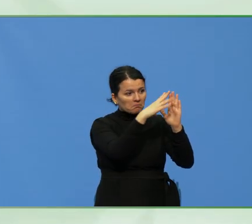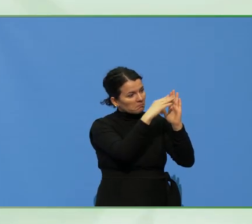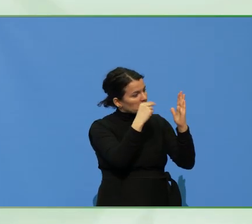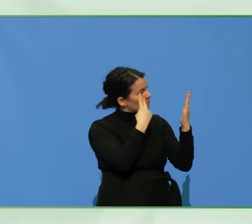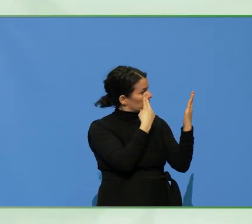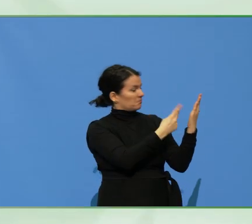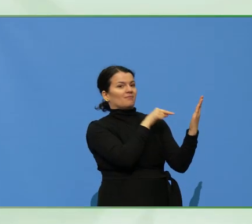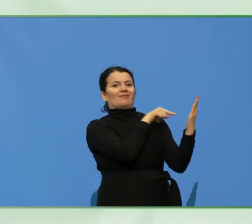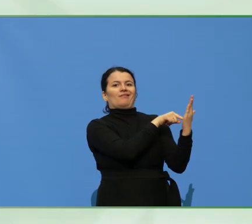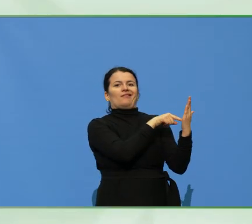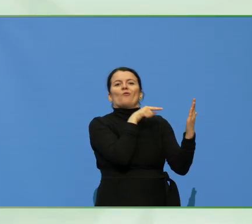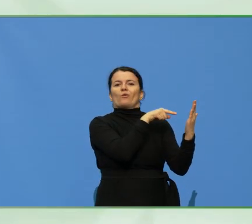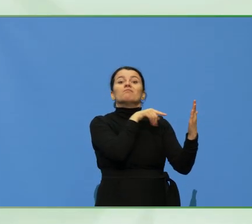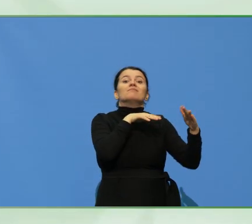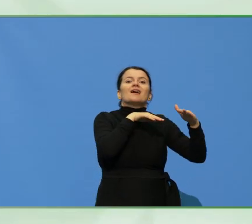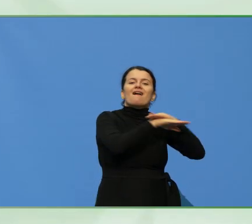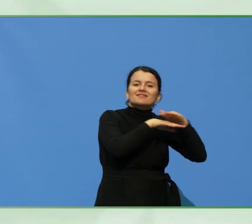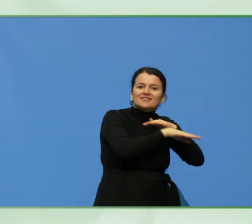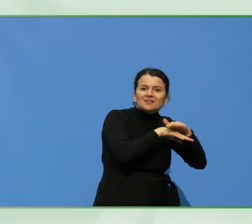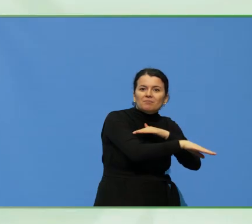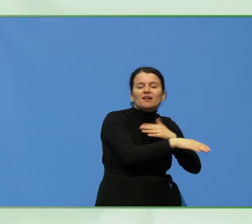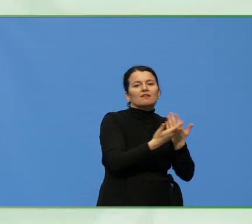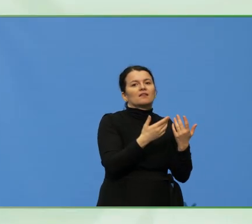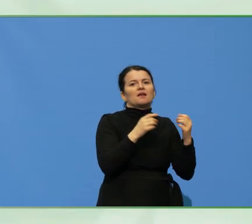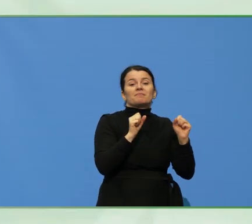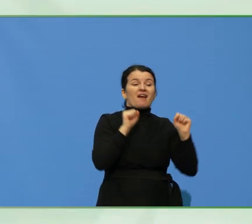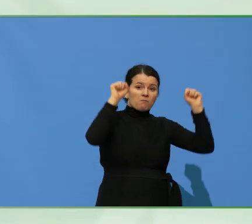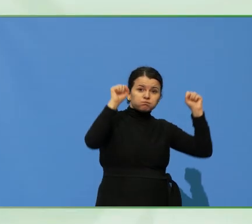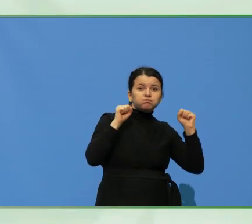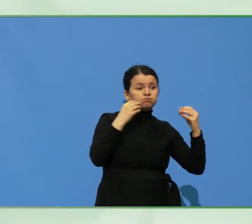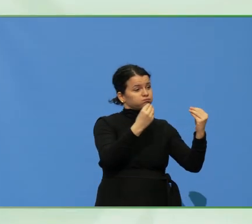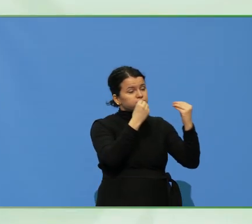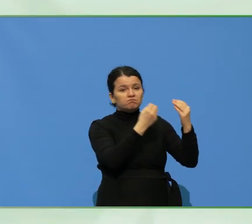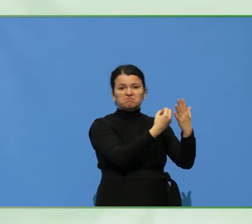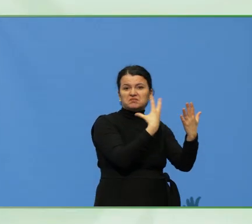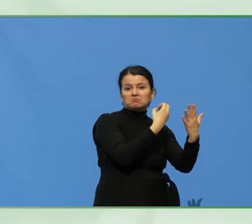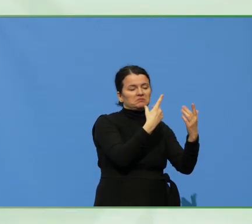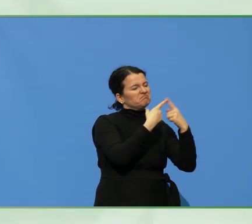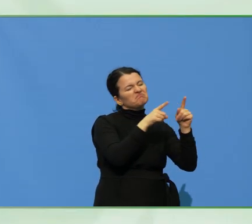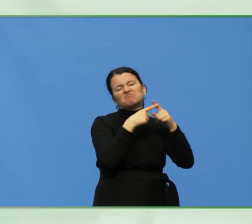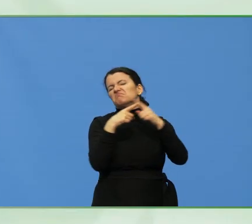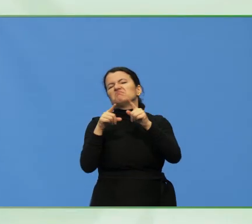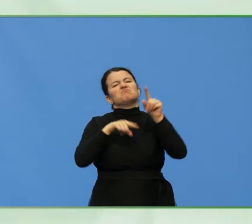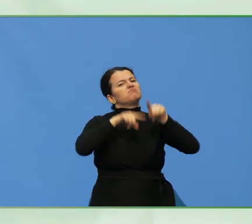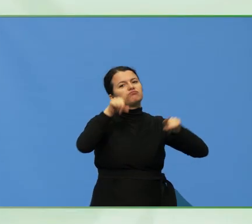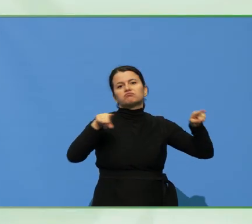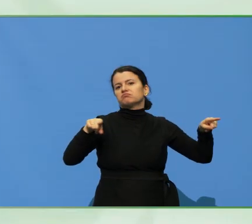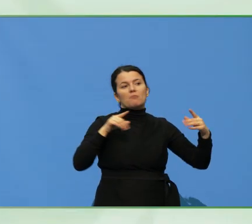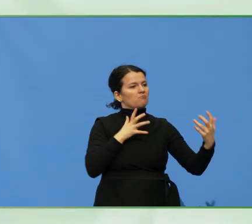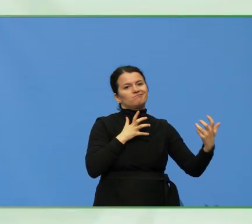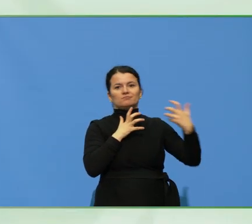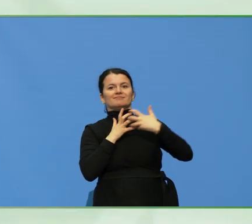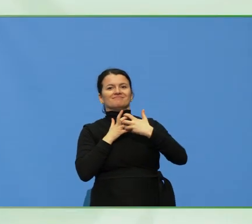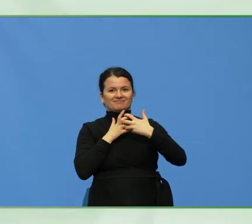accessible tech with many different class options and have our instructor community, 75% of which have lived experience with